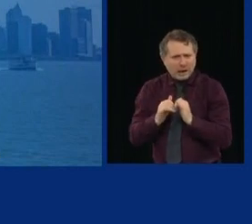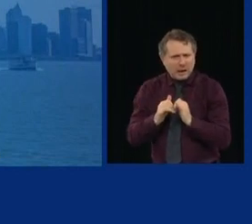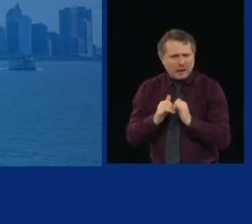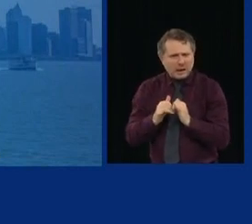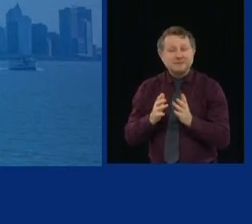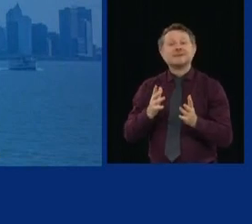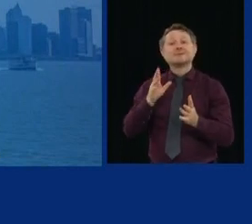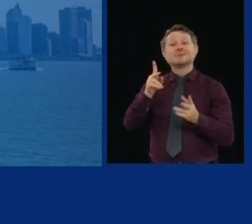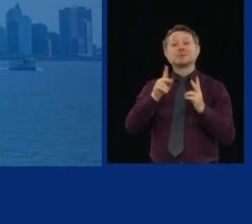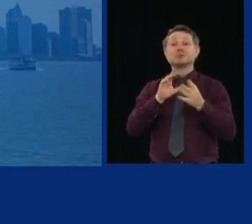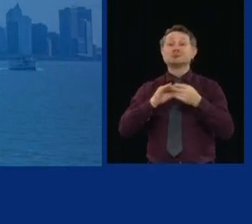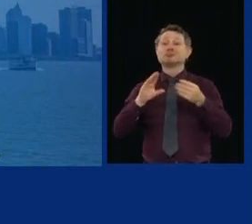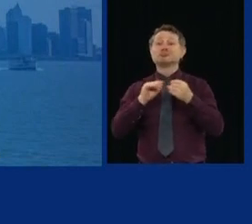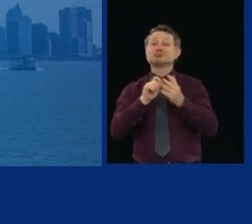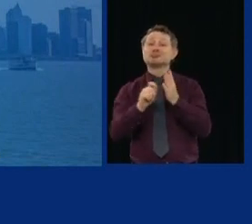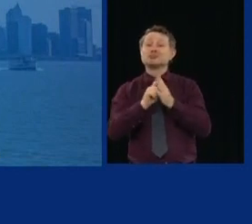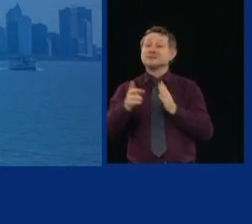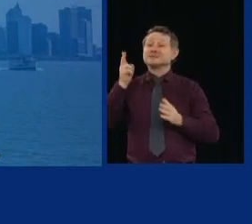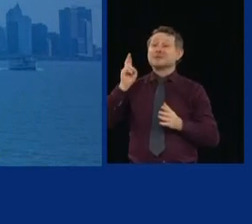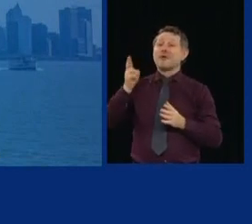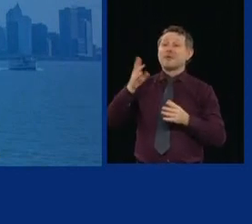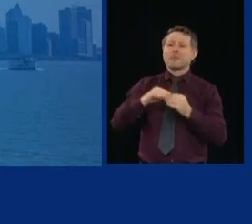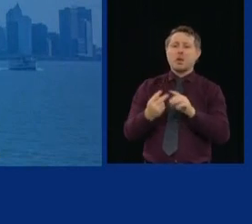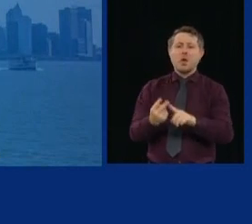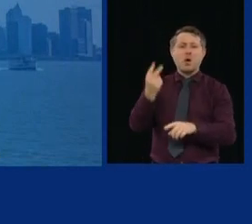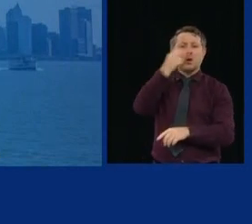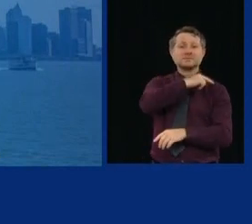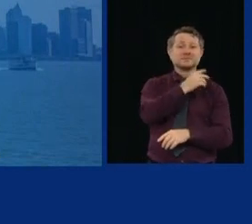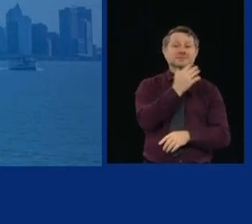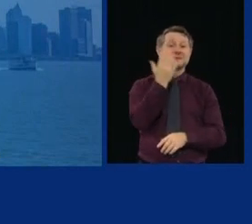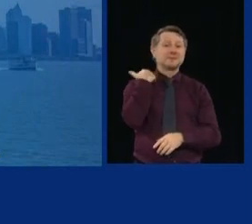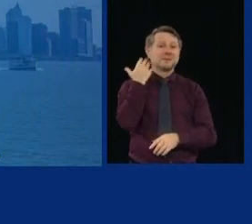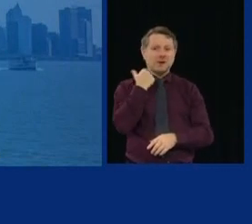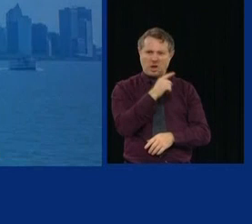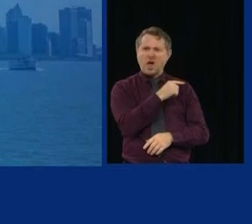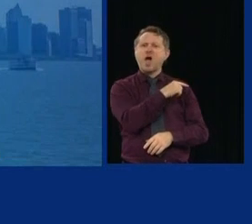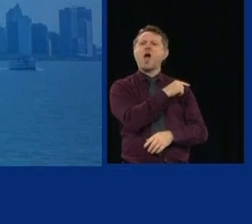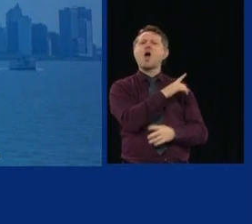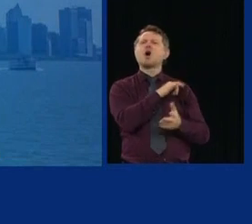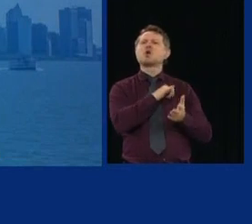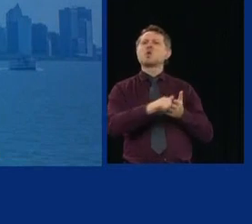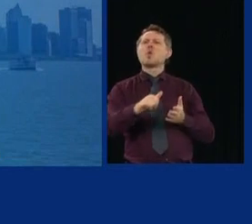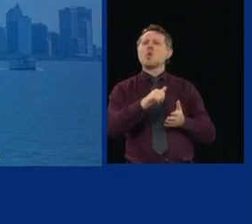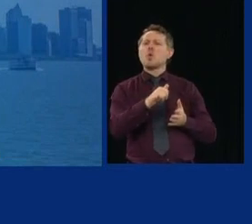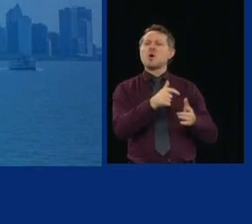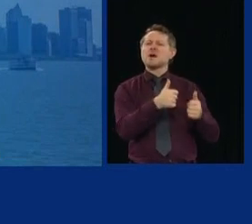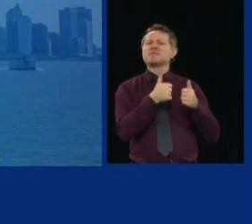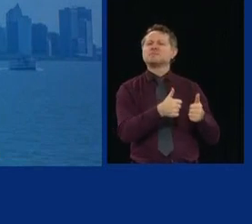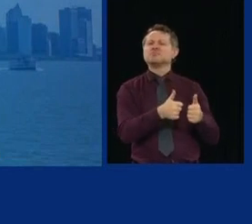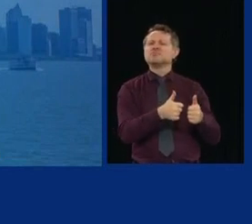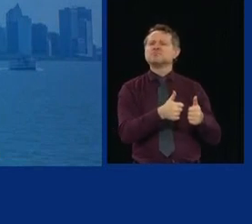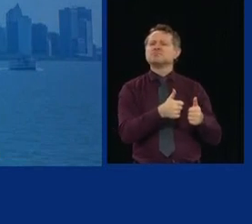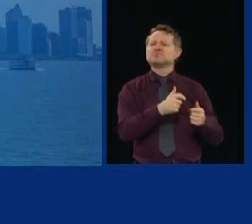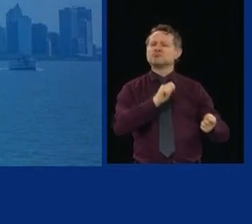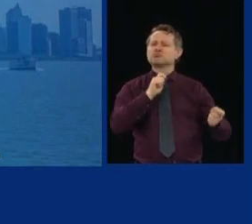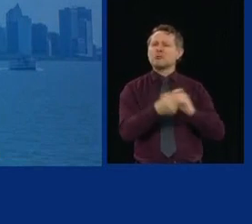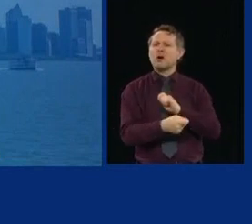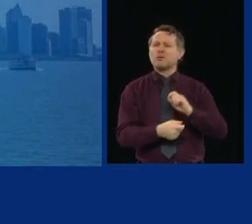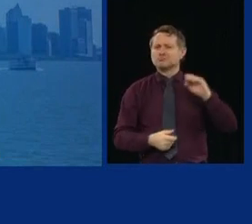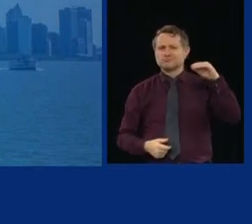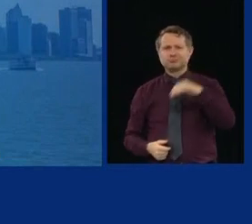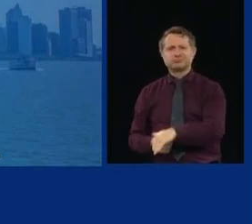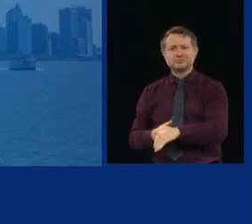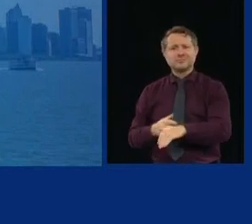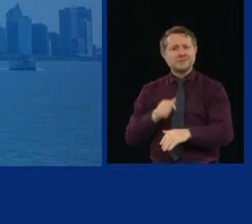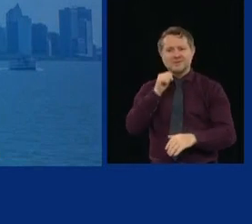York turned that curve. And that was done by New Yorkers. It was not a governmental act. No government could tell 19